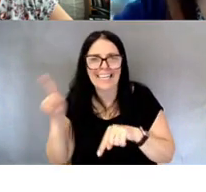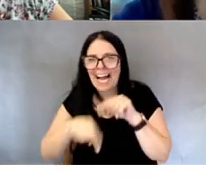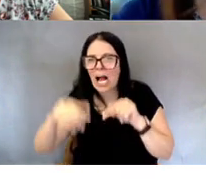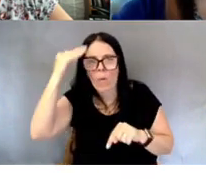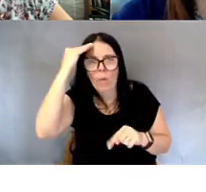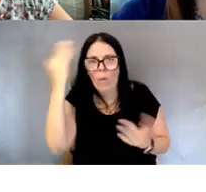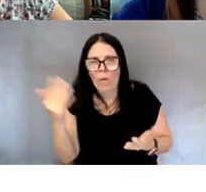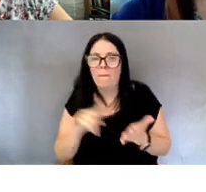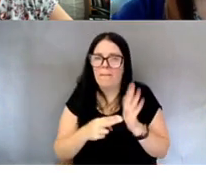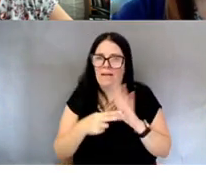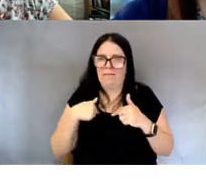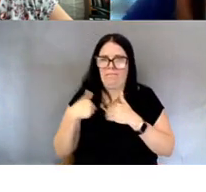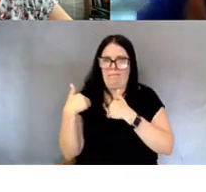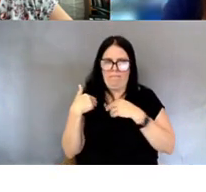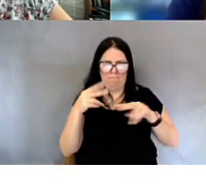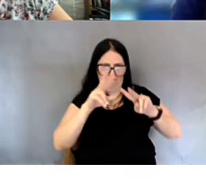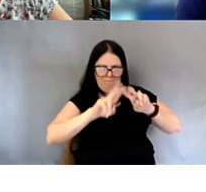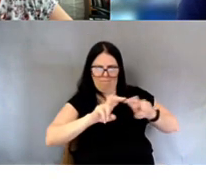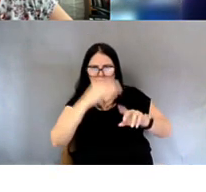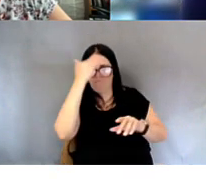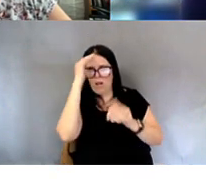the class. Next slide, please.